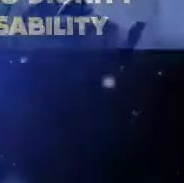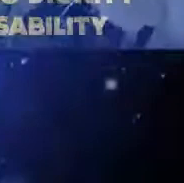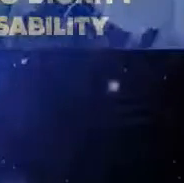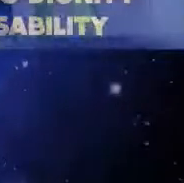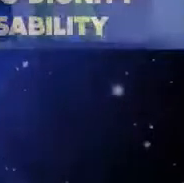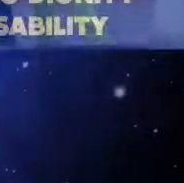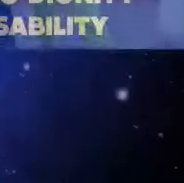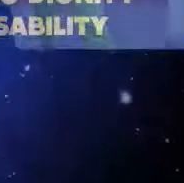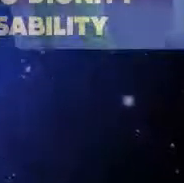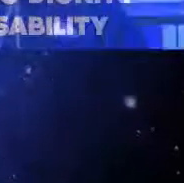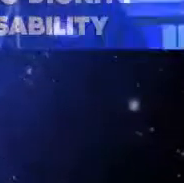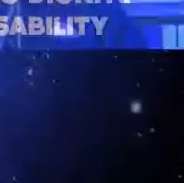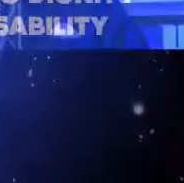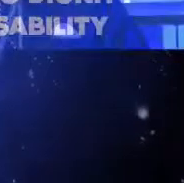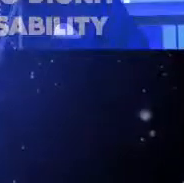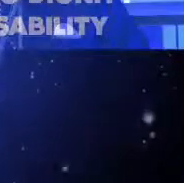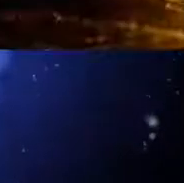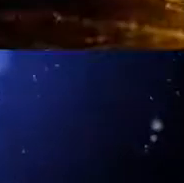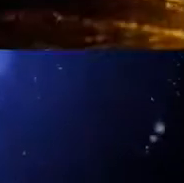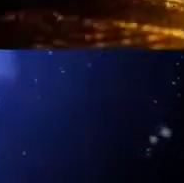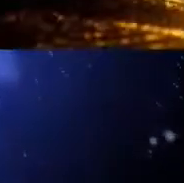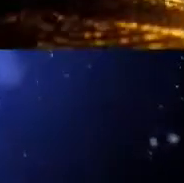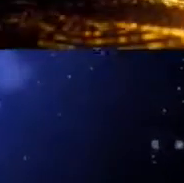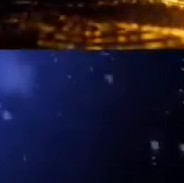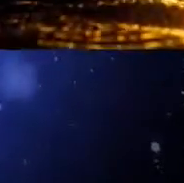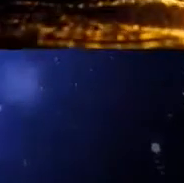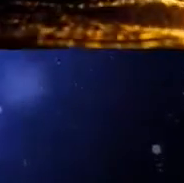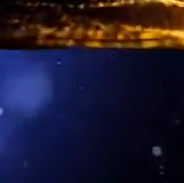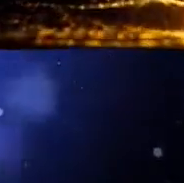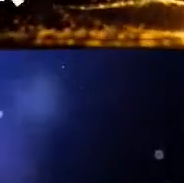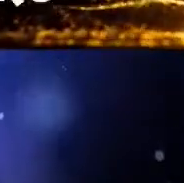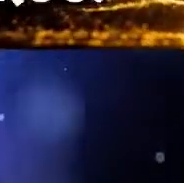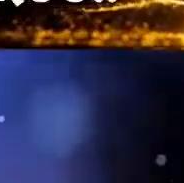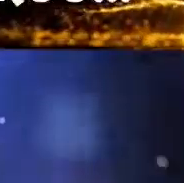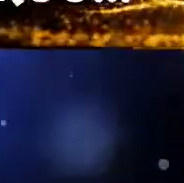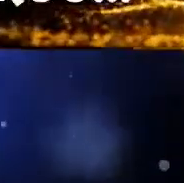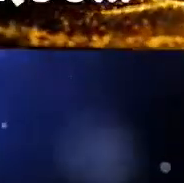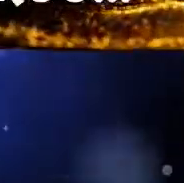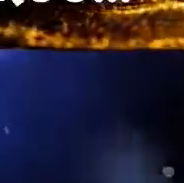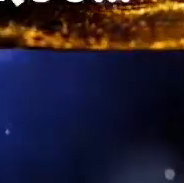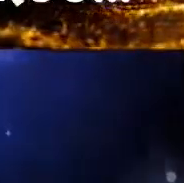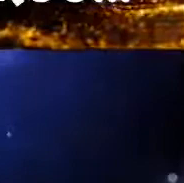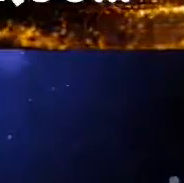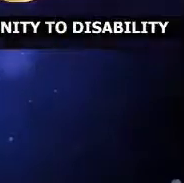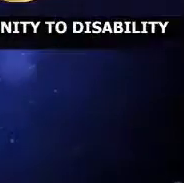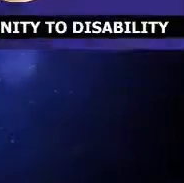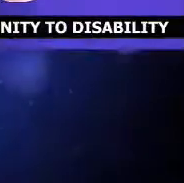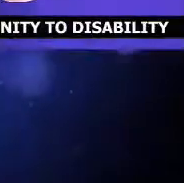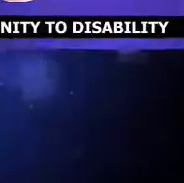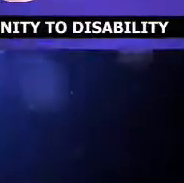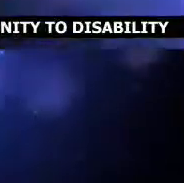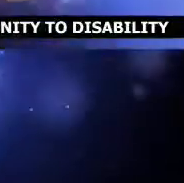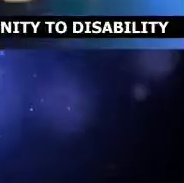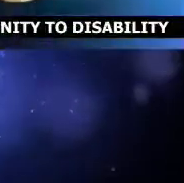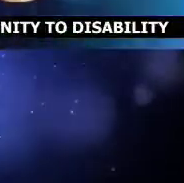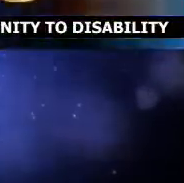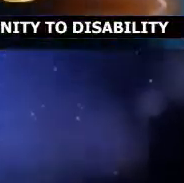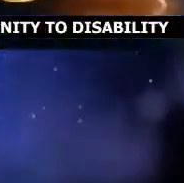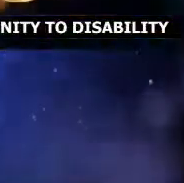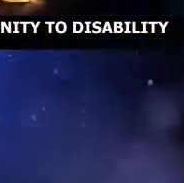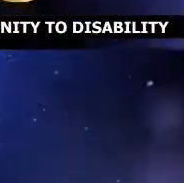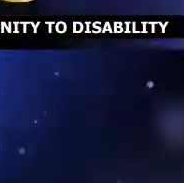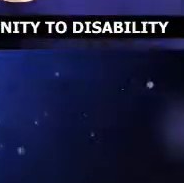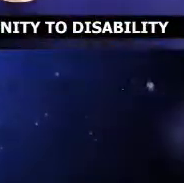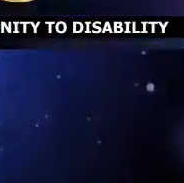faithful. Yeah, yeah. And all my life you have been so,